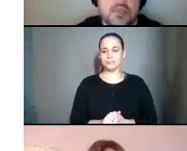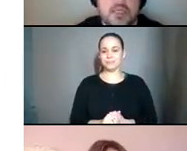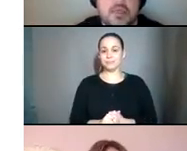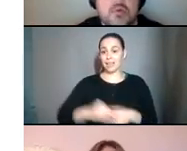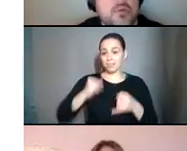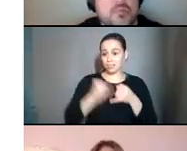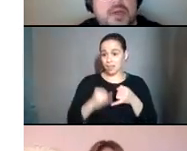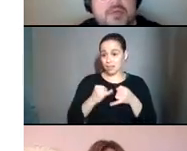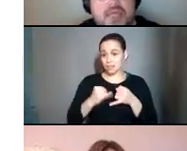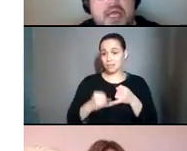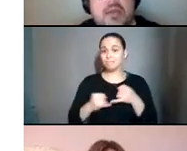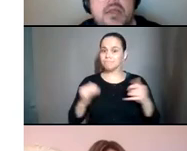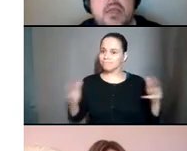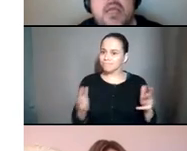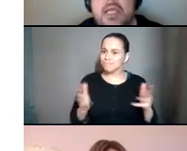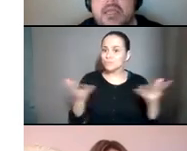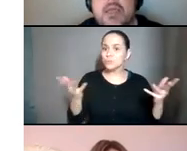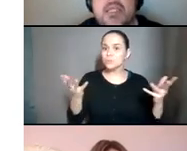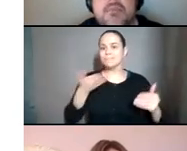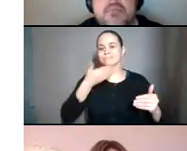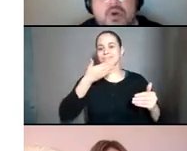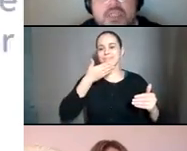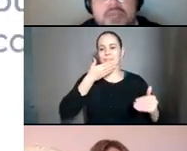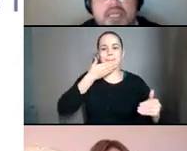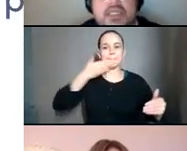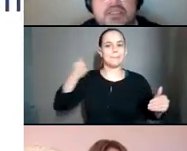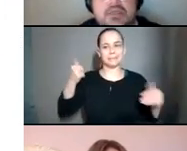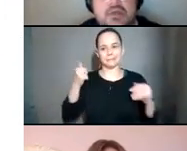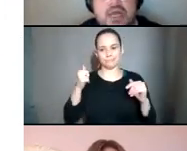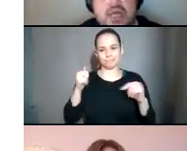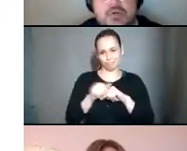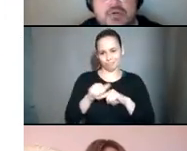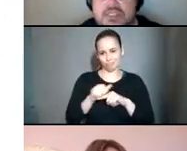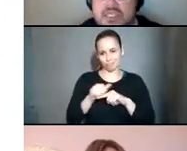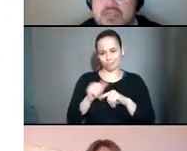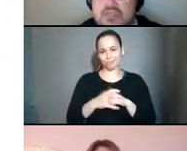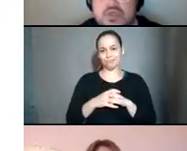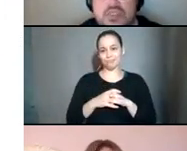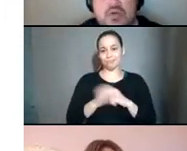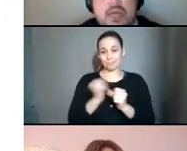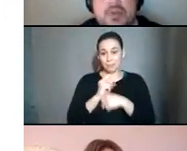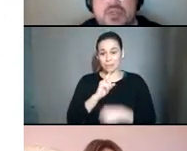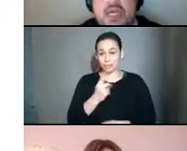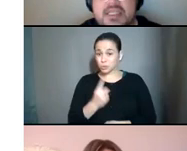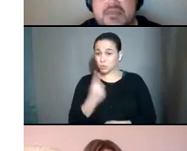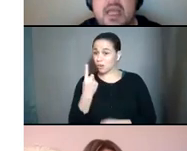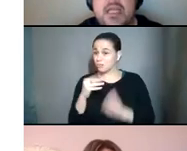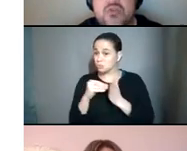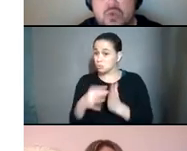Lastly, encourage best practices. Be sure your child is the only person active on their